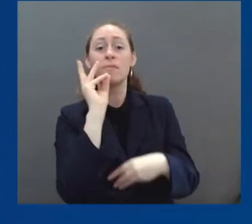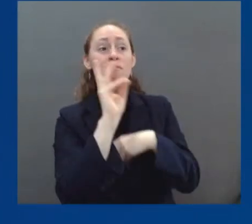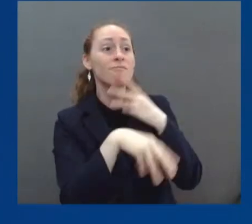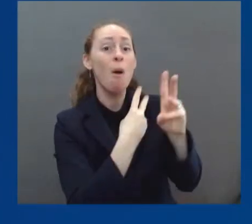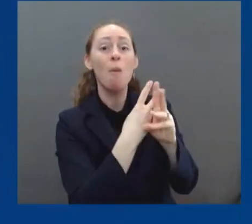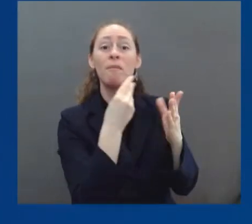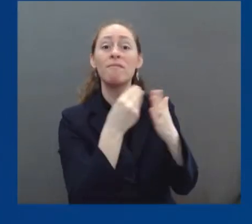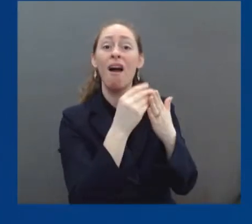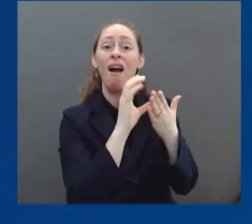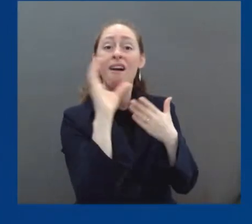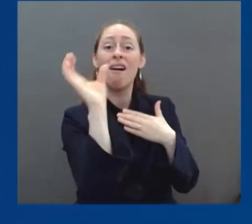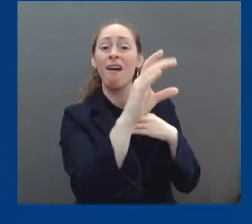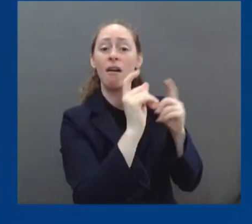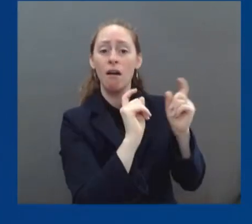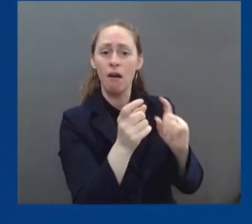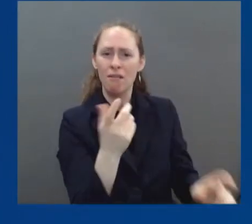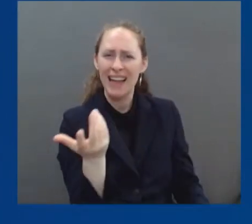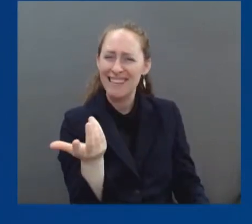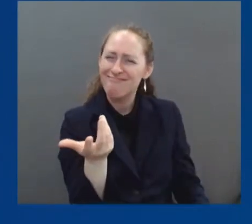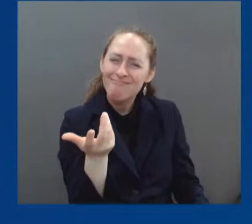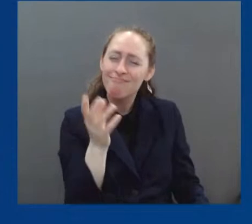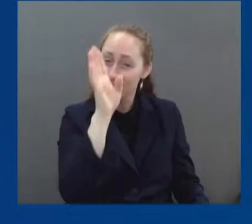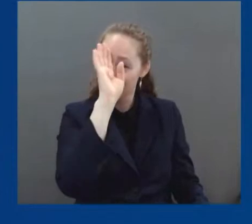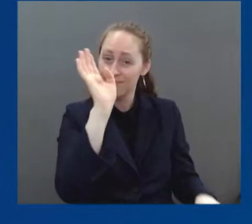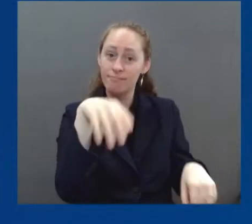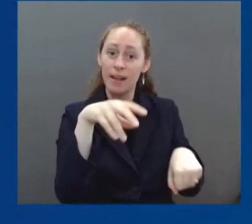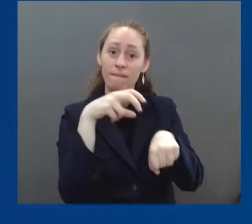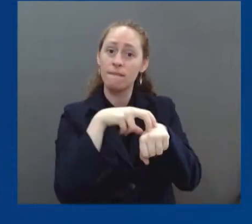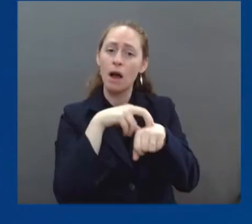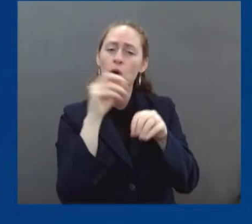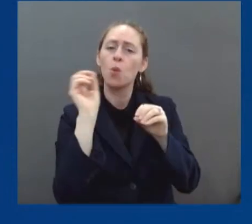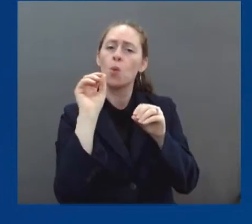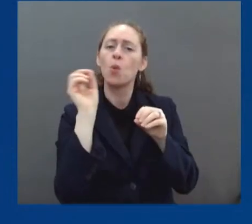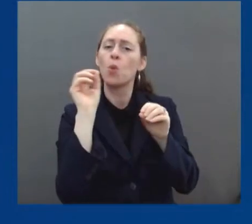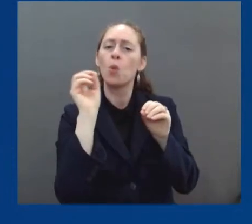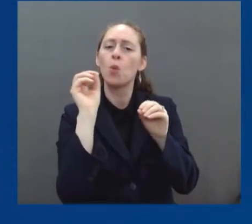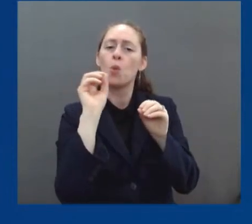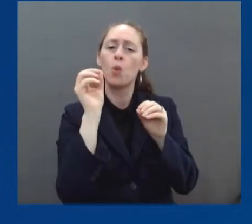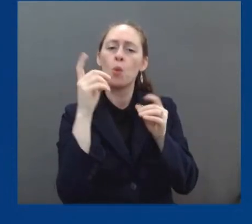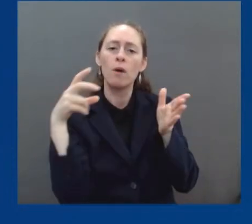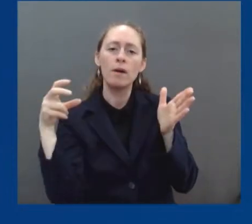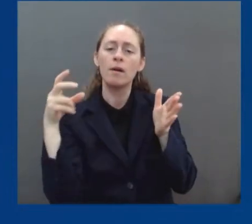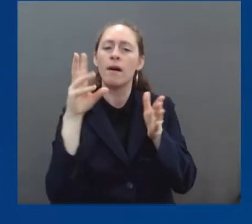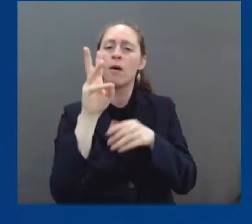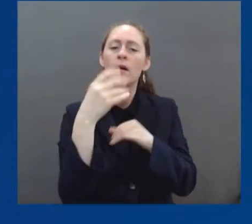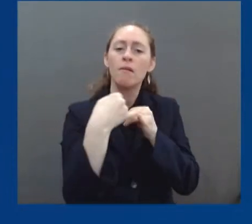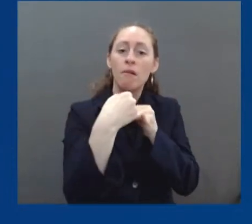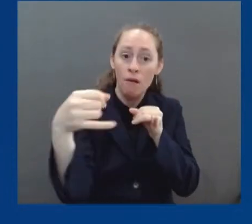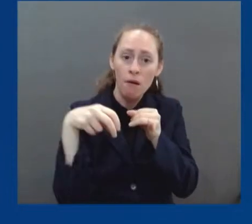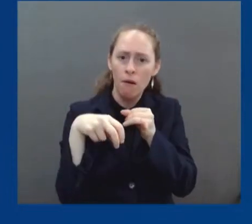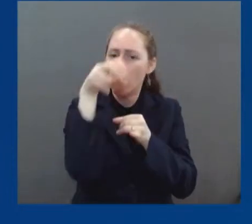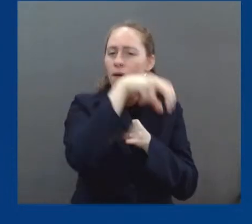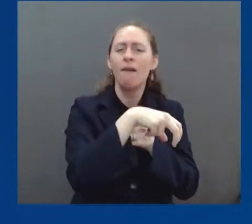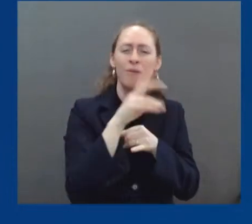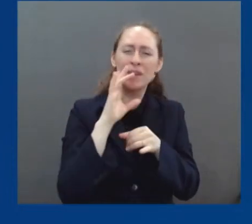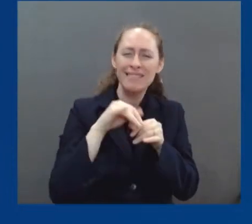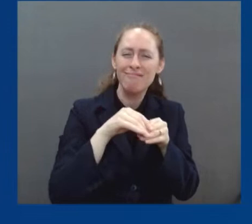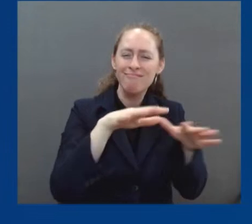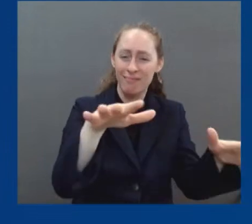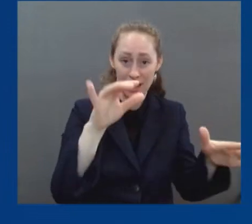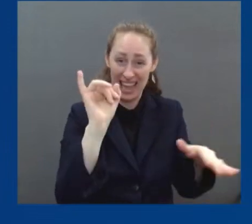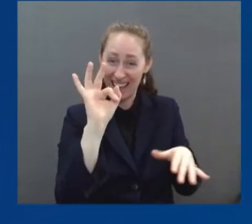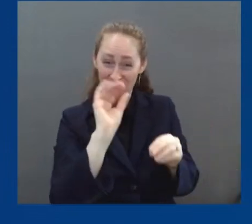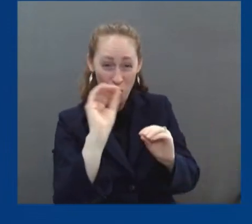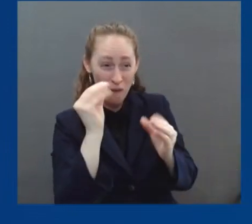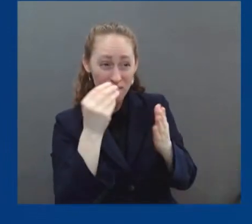new variants. Without additional funding for our global response, we won't have resources to help get more shots in arms